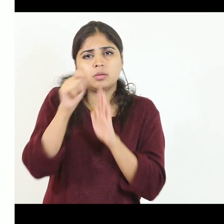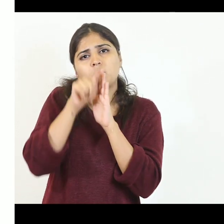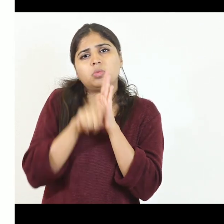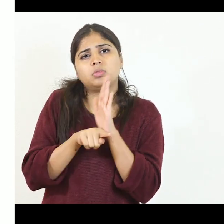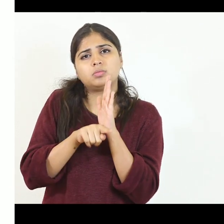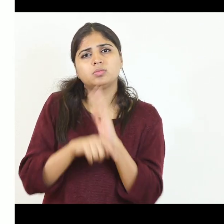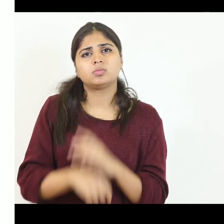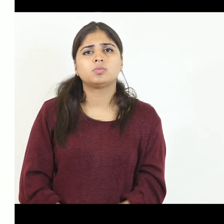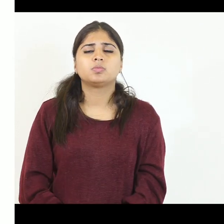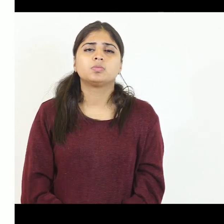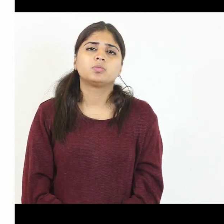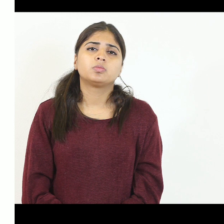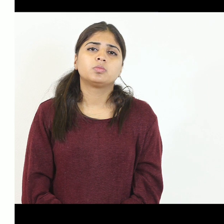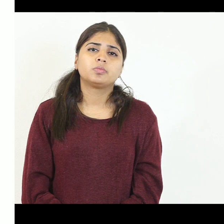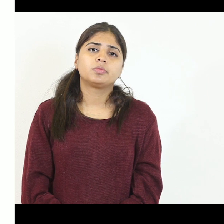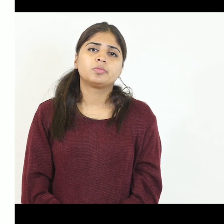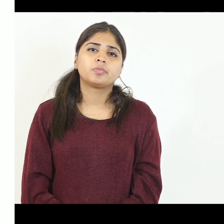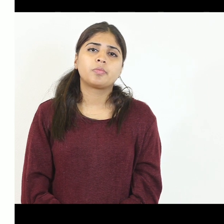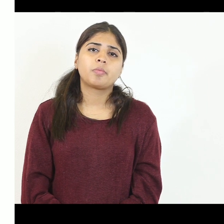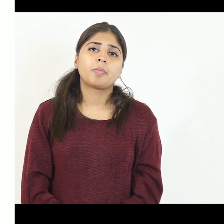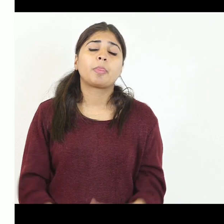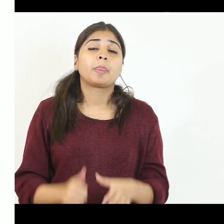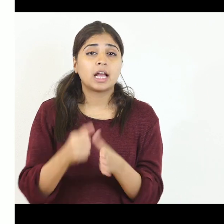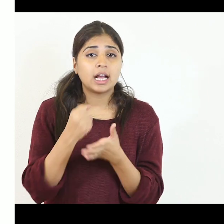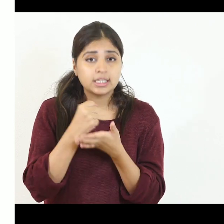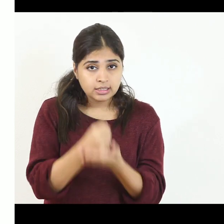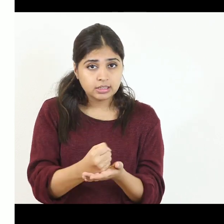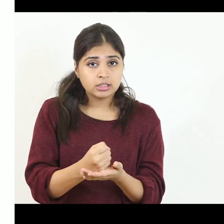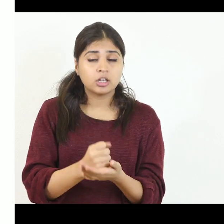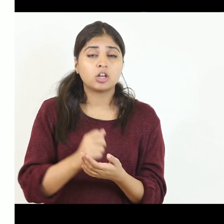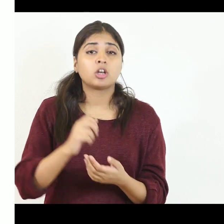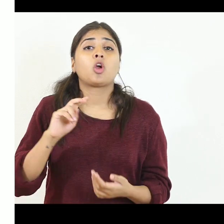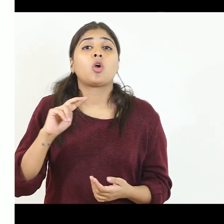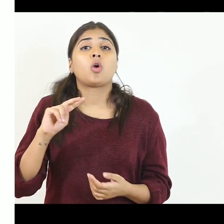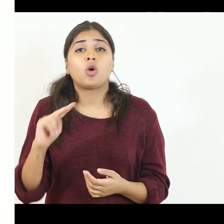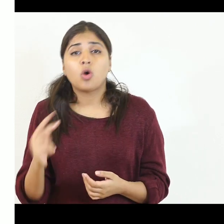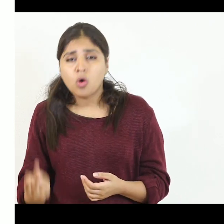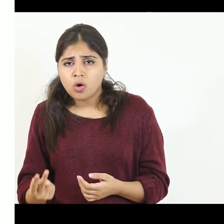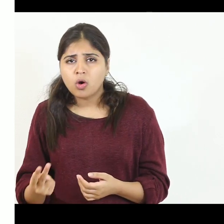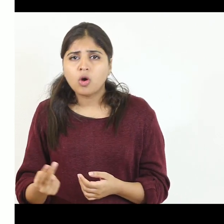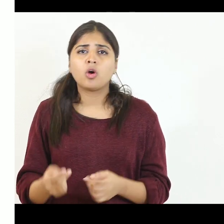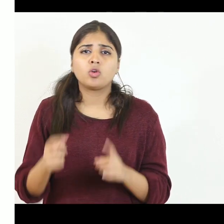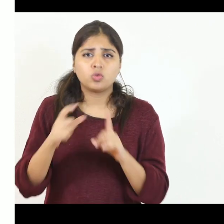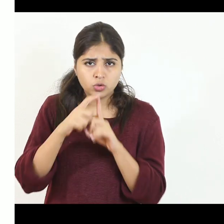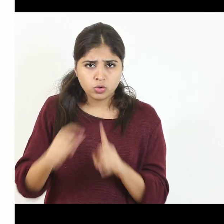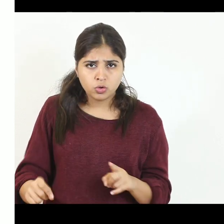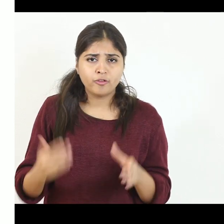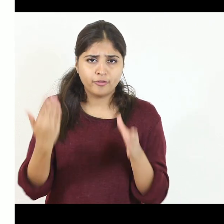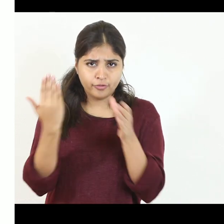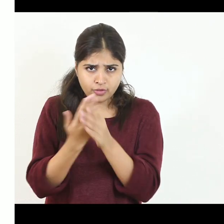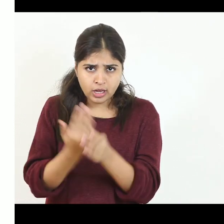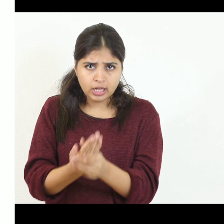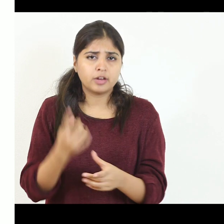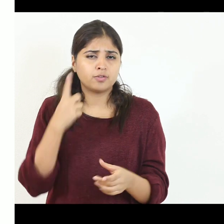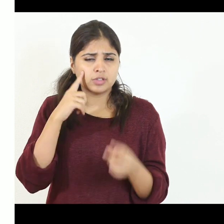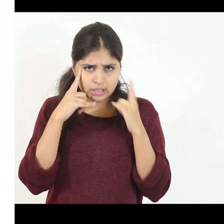Assist in or perform the filing and storage of security and backup data files.